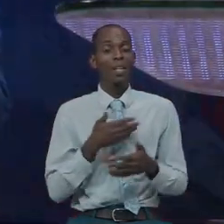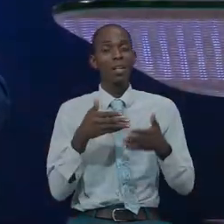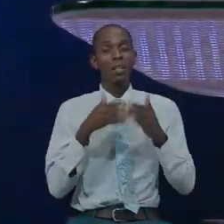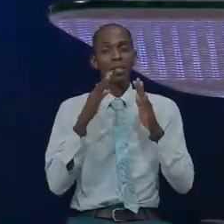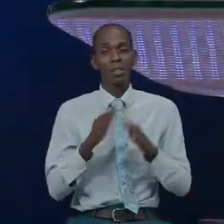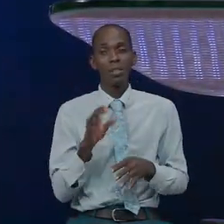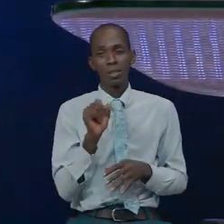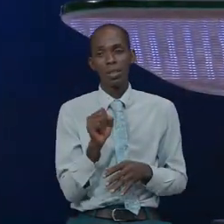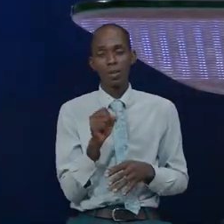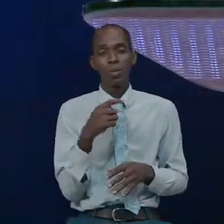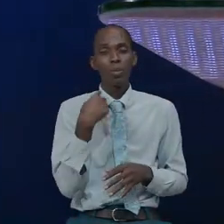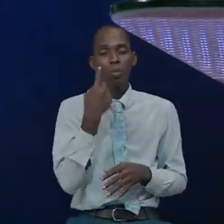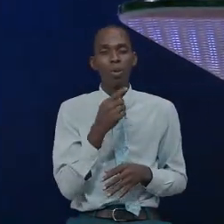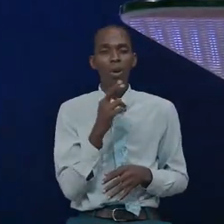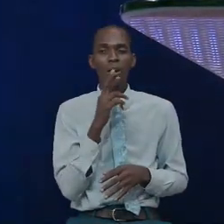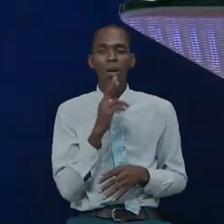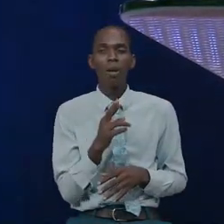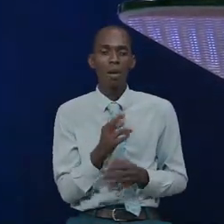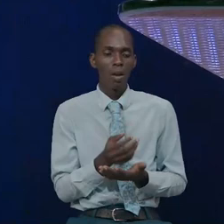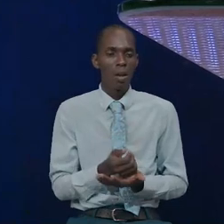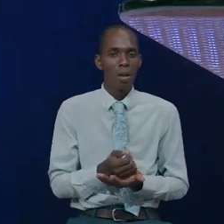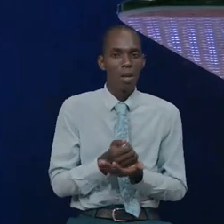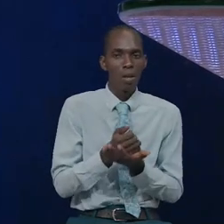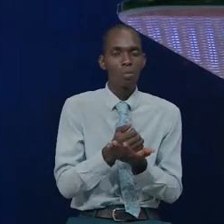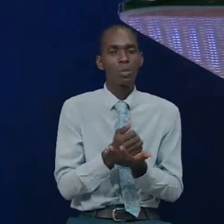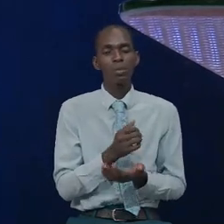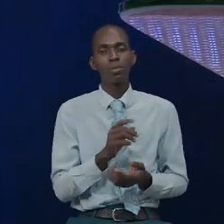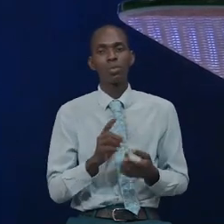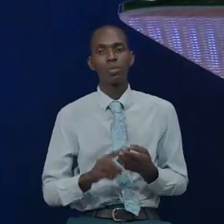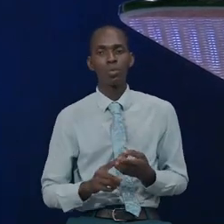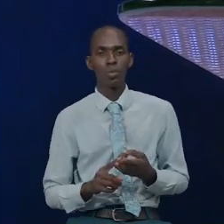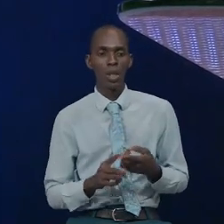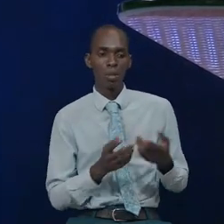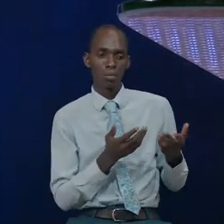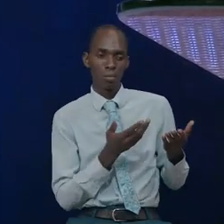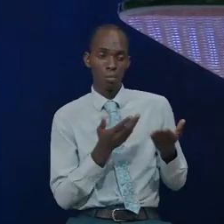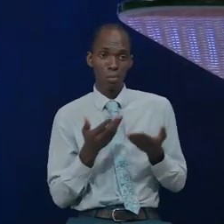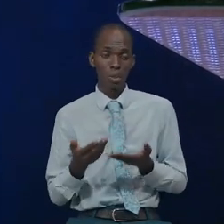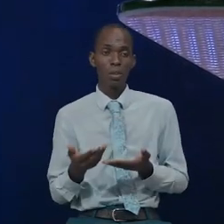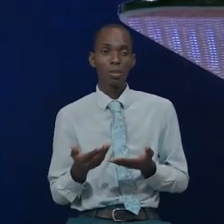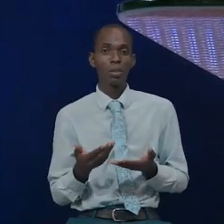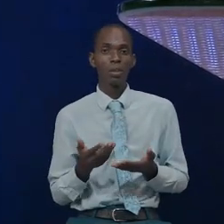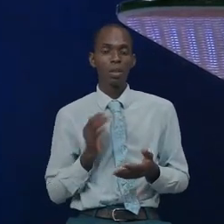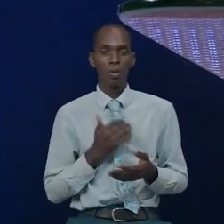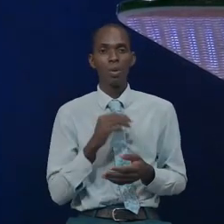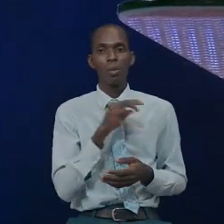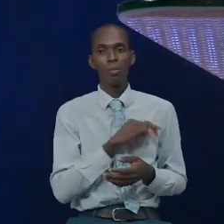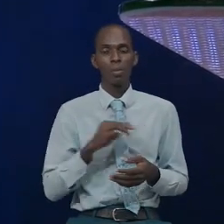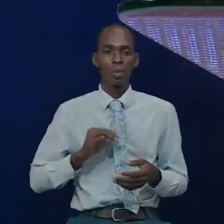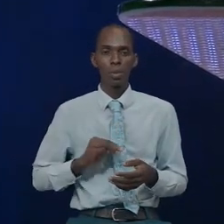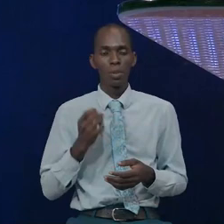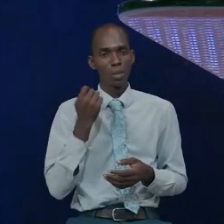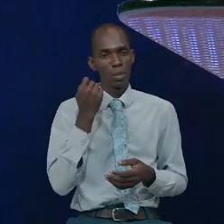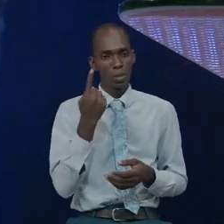our leaders who are, you know, helping to bring our members,